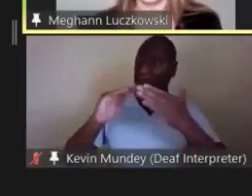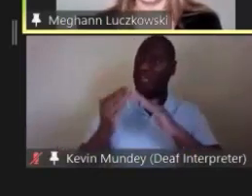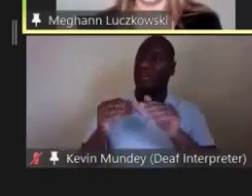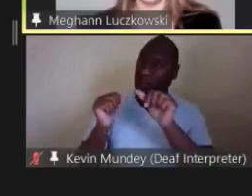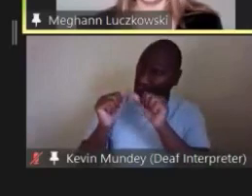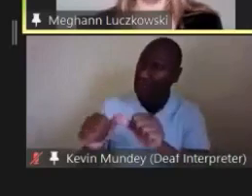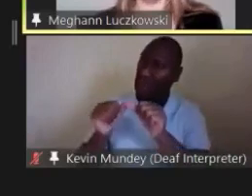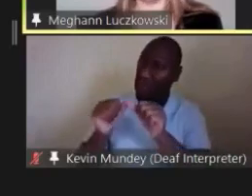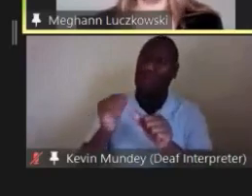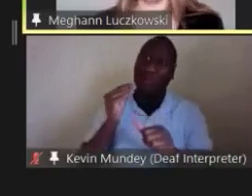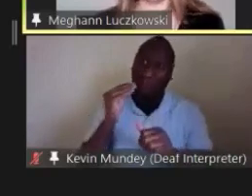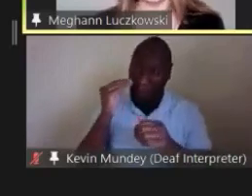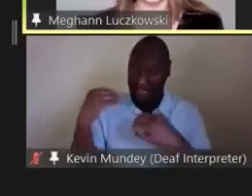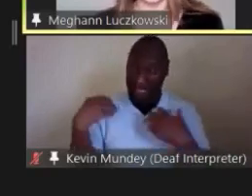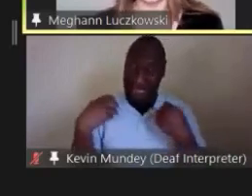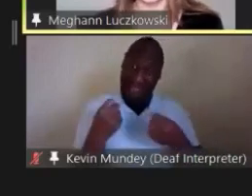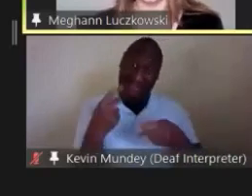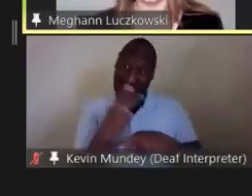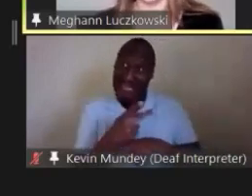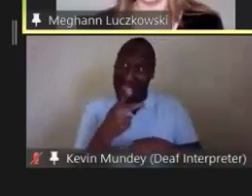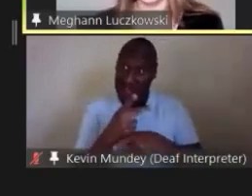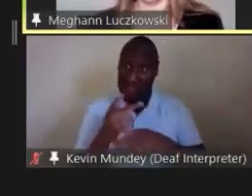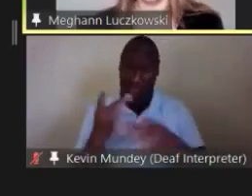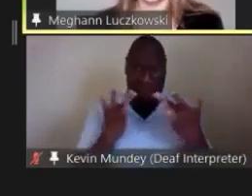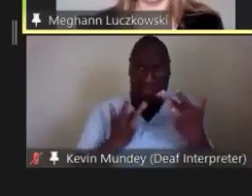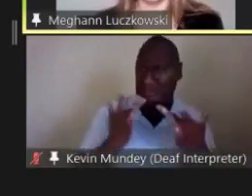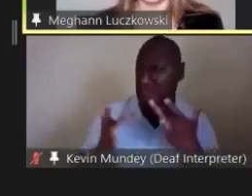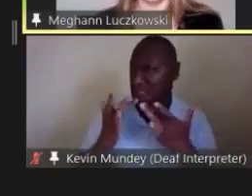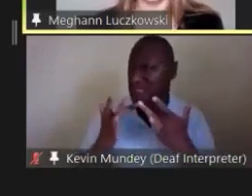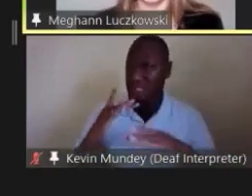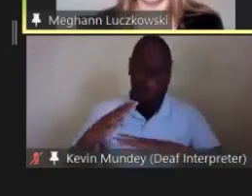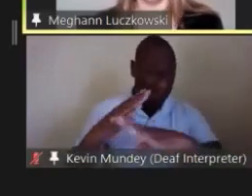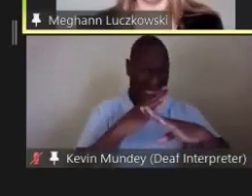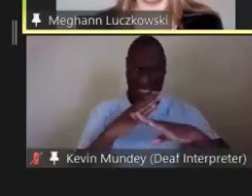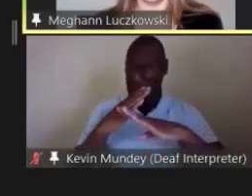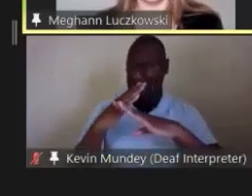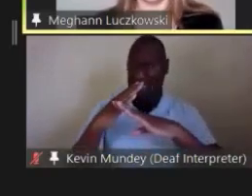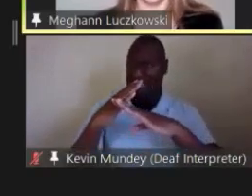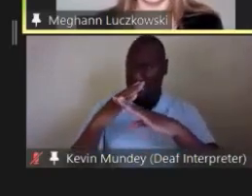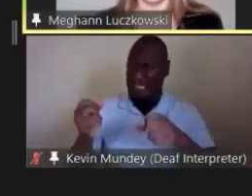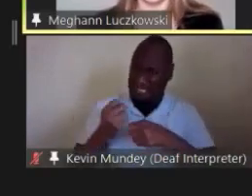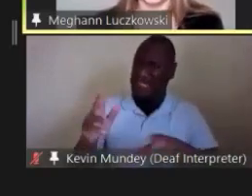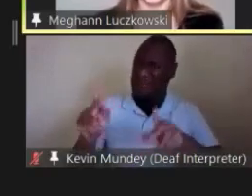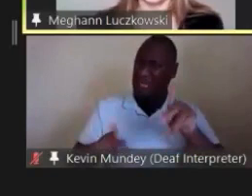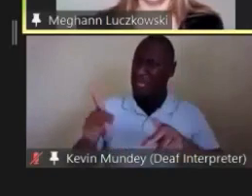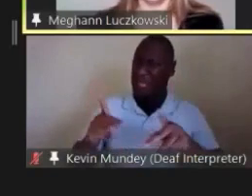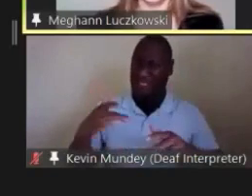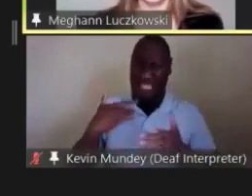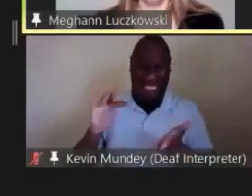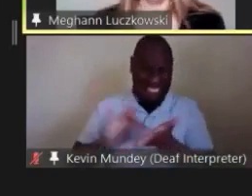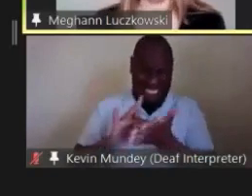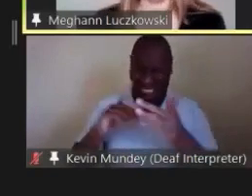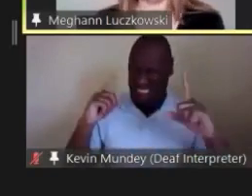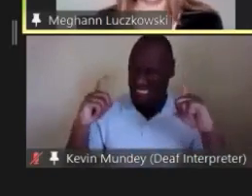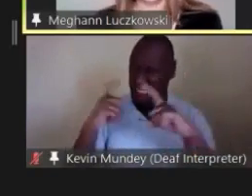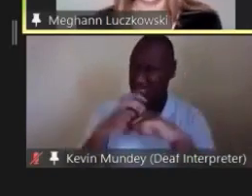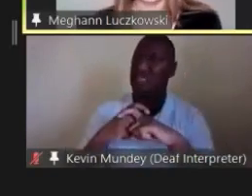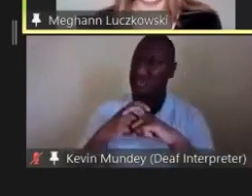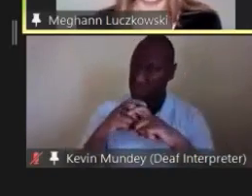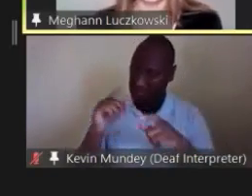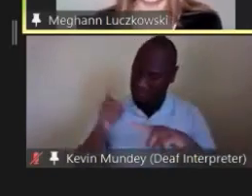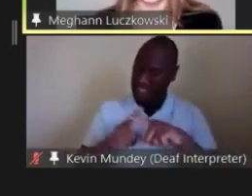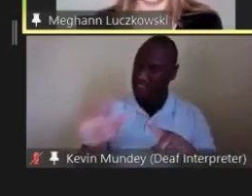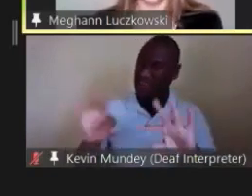workforce shortage and the significant barriers that shortage creates for people with medically complex disabilities and their families. In addition